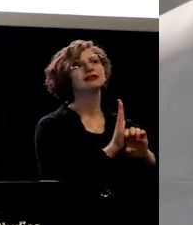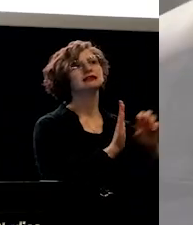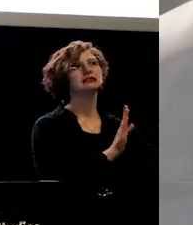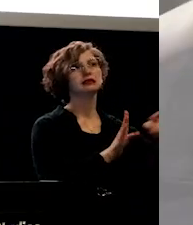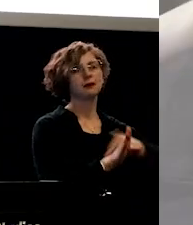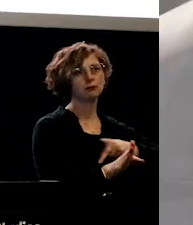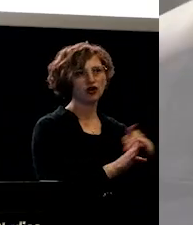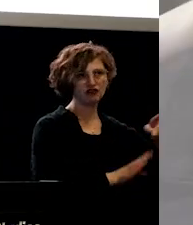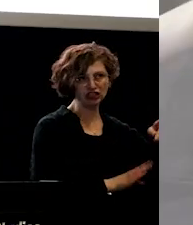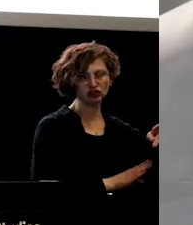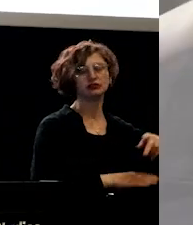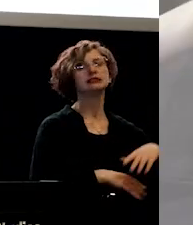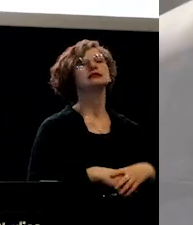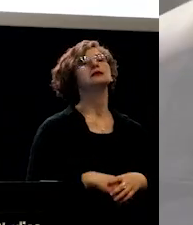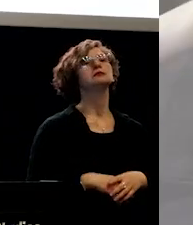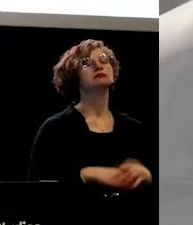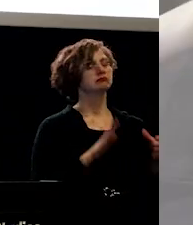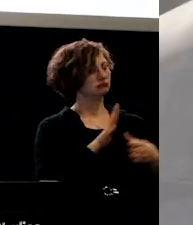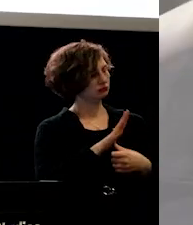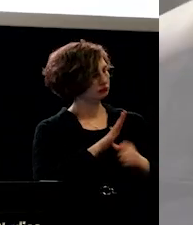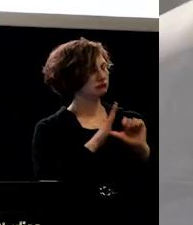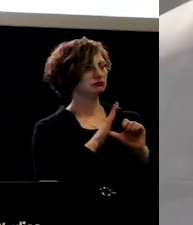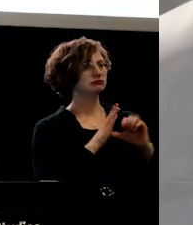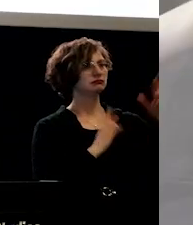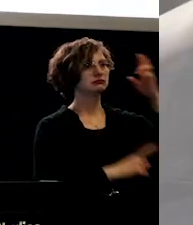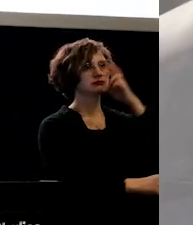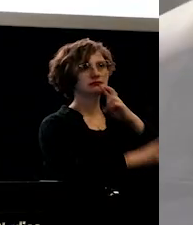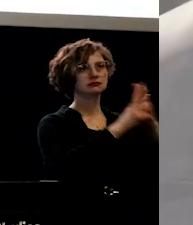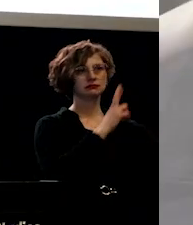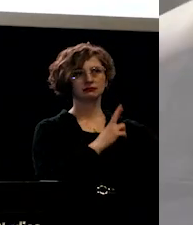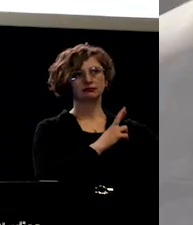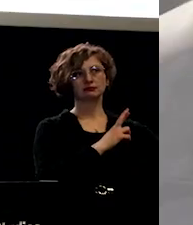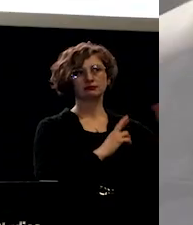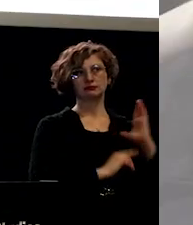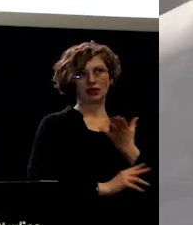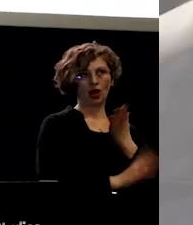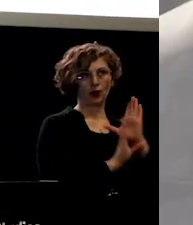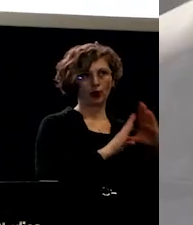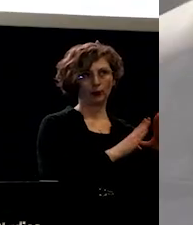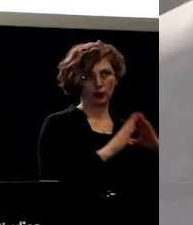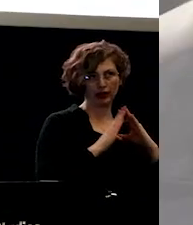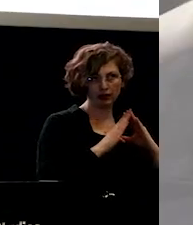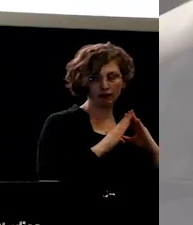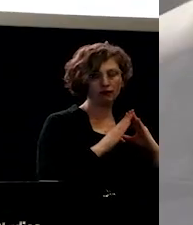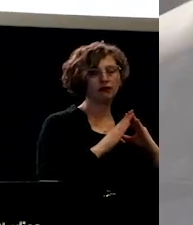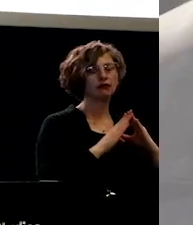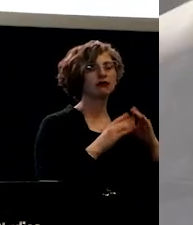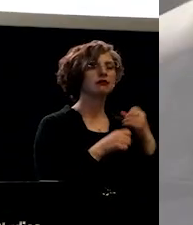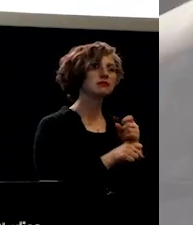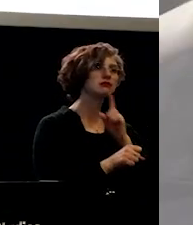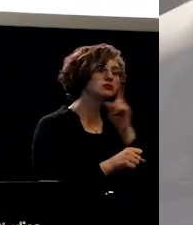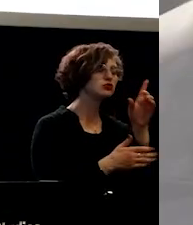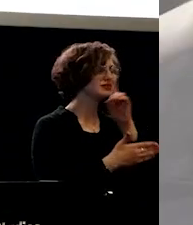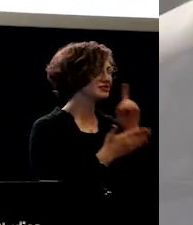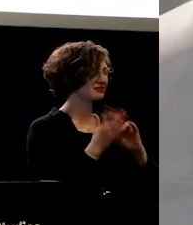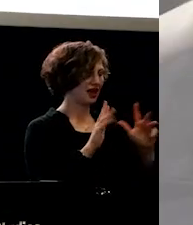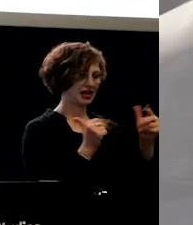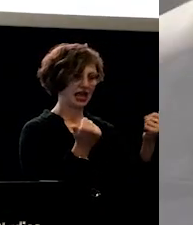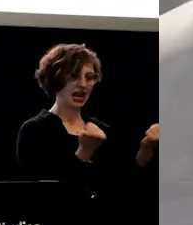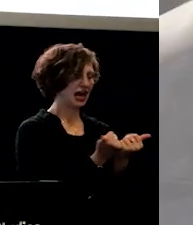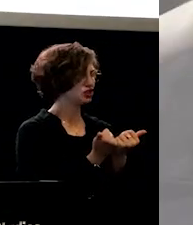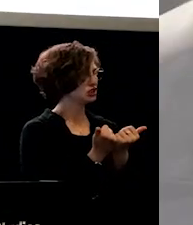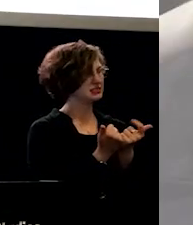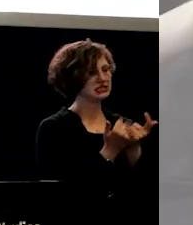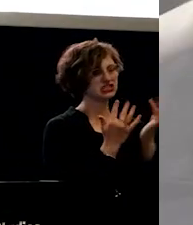professionalism. This would emphasize the importance of mutual respect within our community to ensure that design agencies from top to bottom